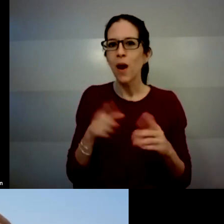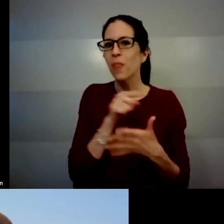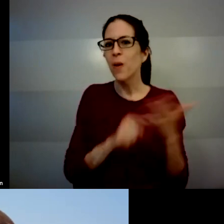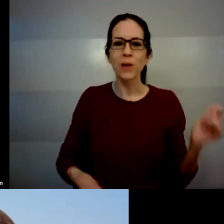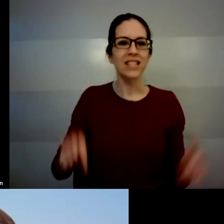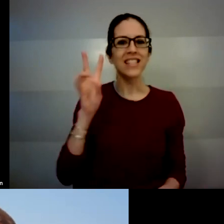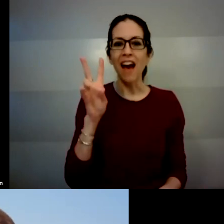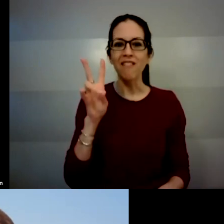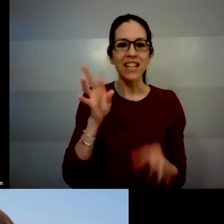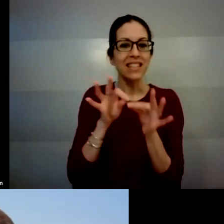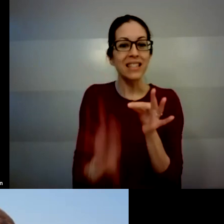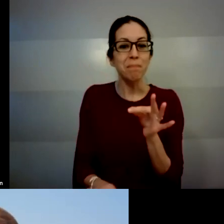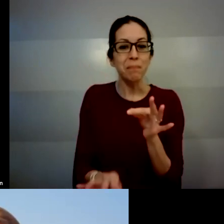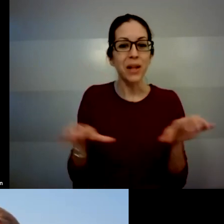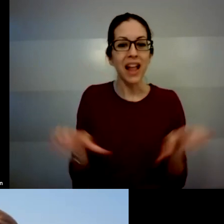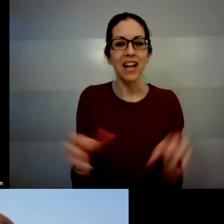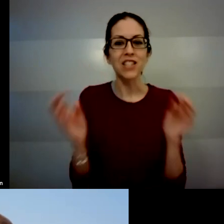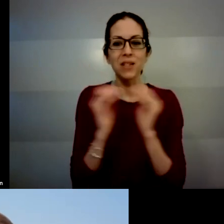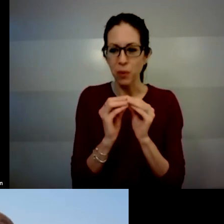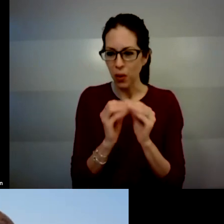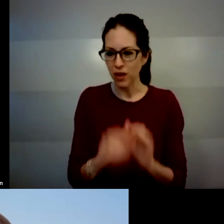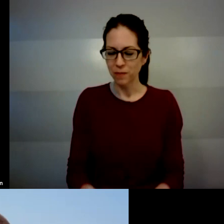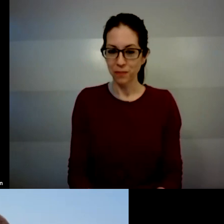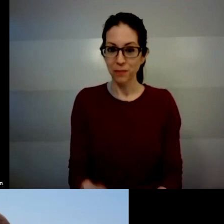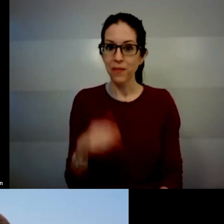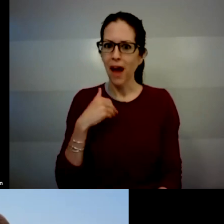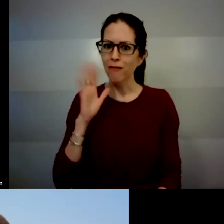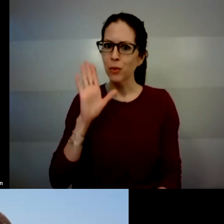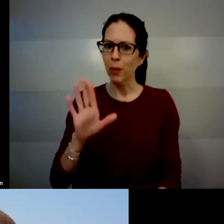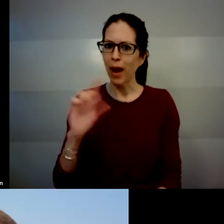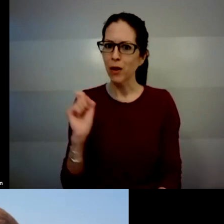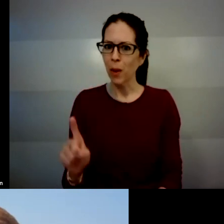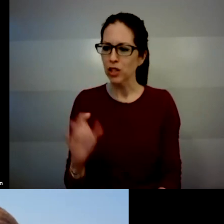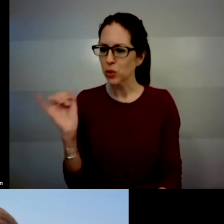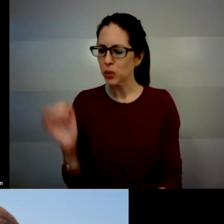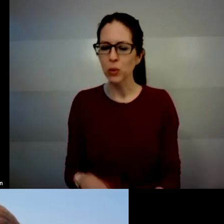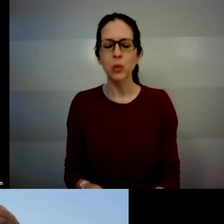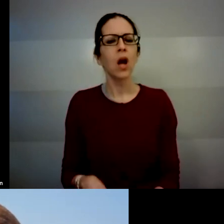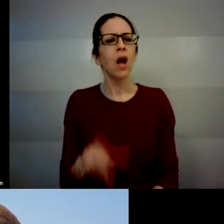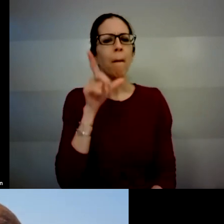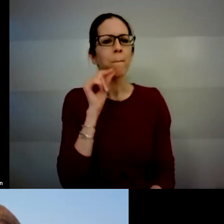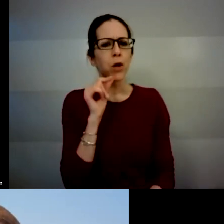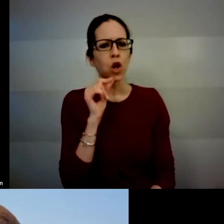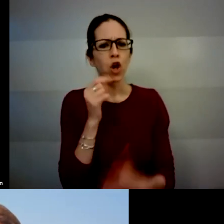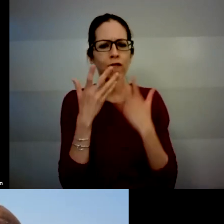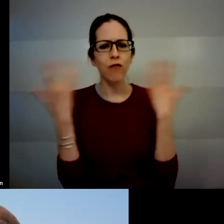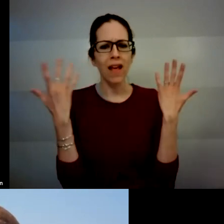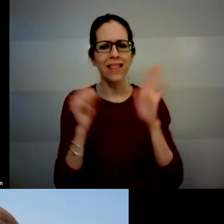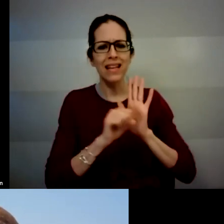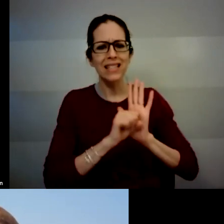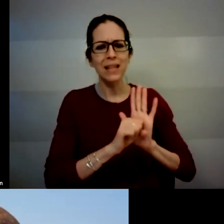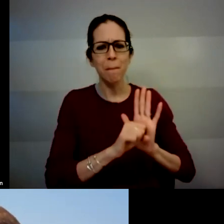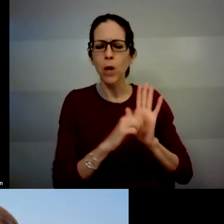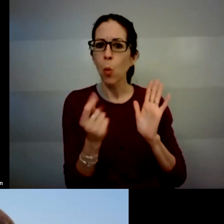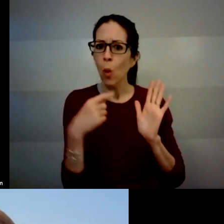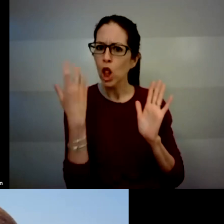actions a little bit more in depth. We do have a great question too. What is the bird-friendly symbol that folks can look